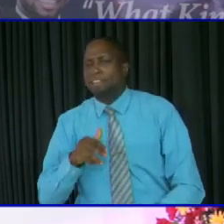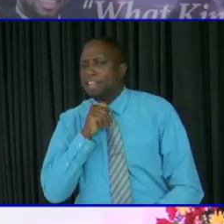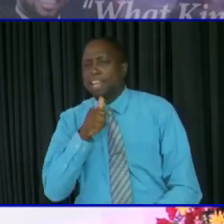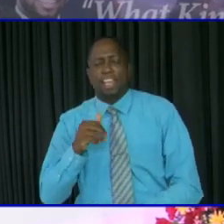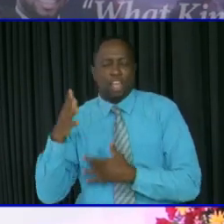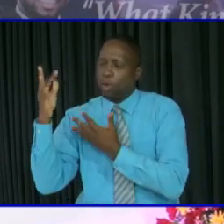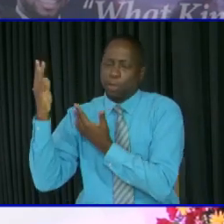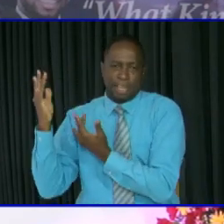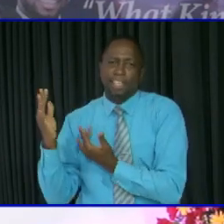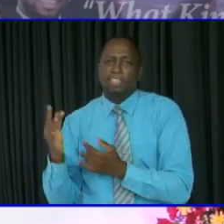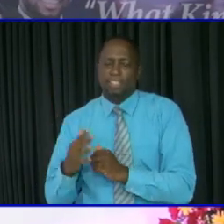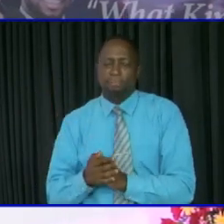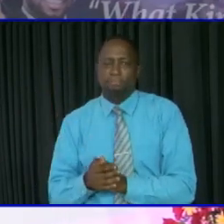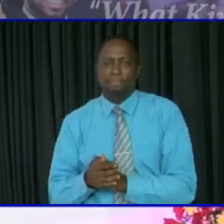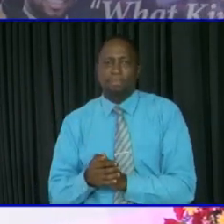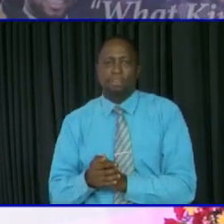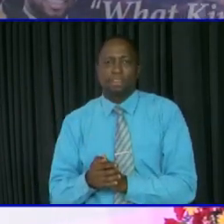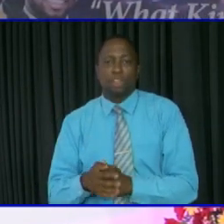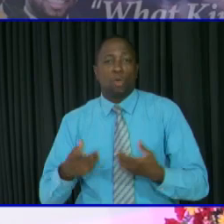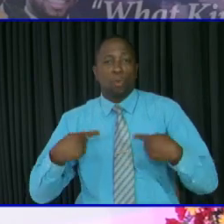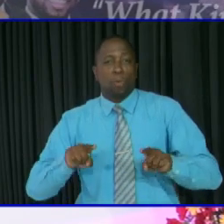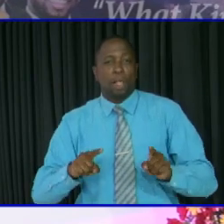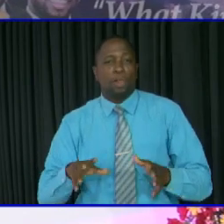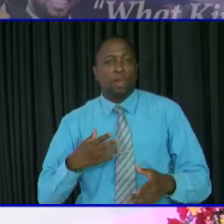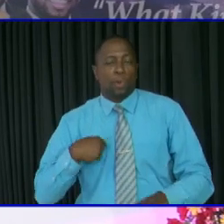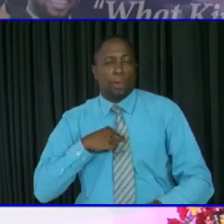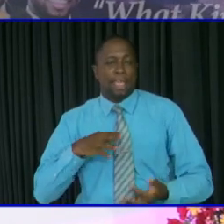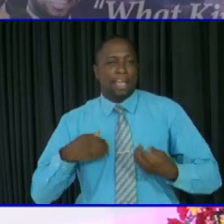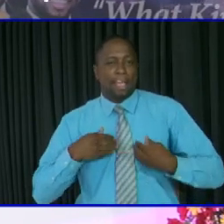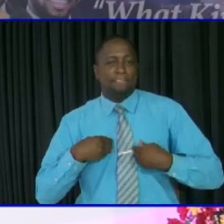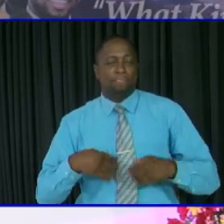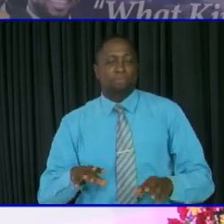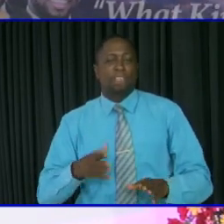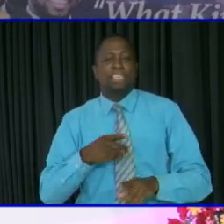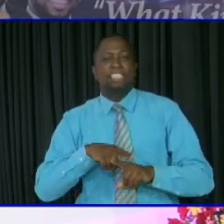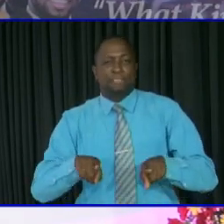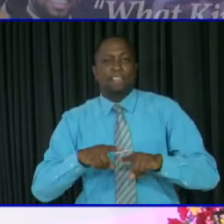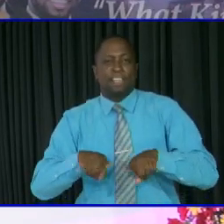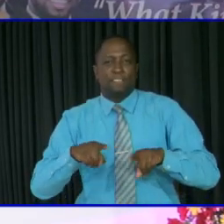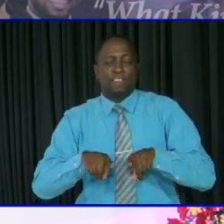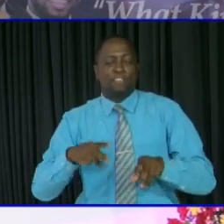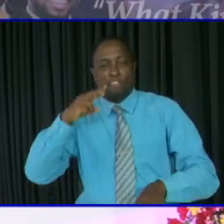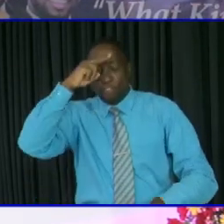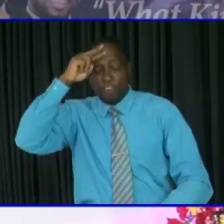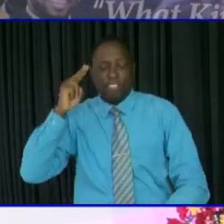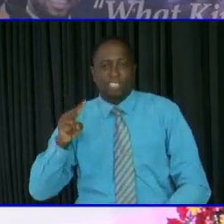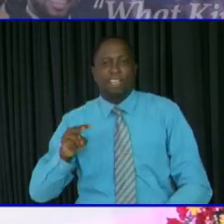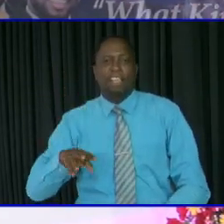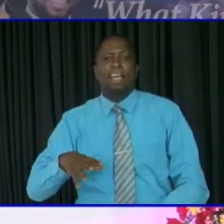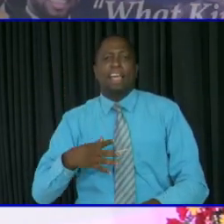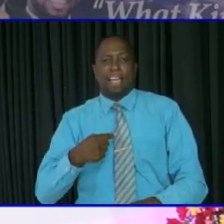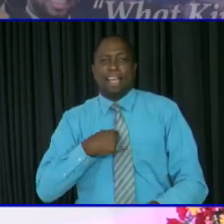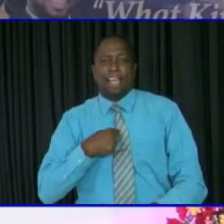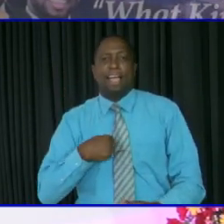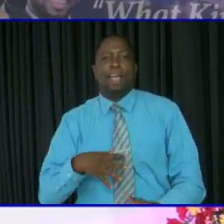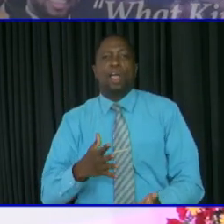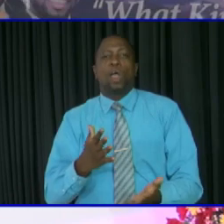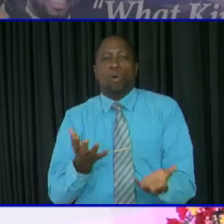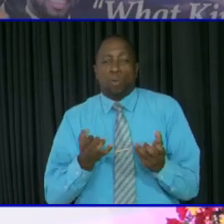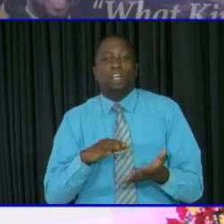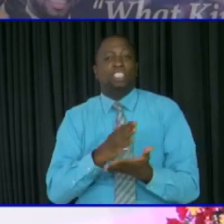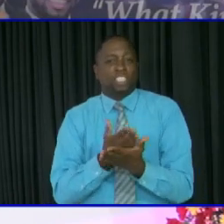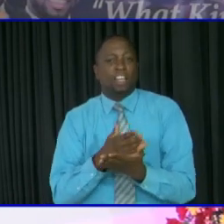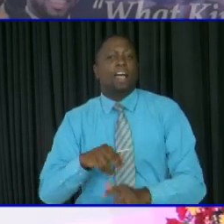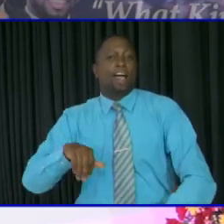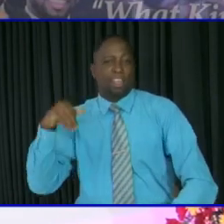these different types of virgins, you have also another type, the kind of virgin who is